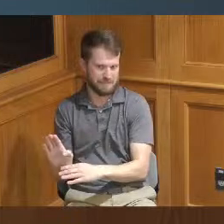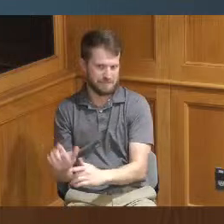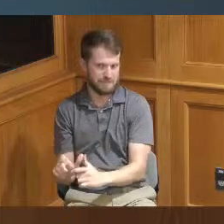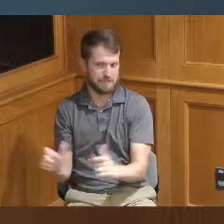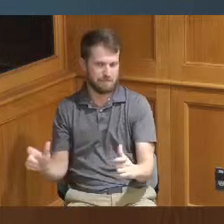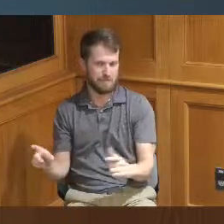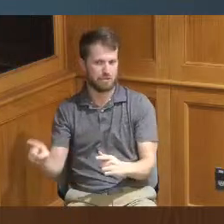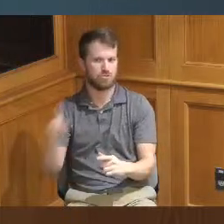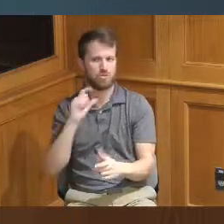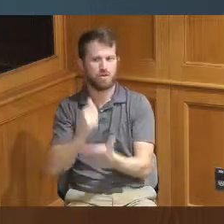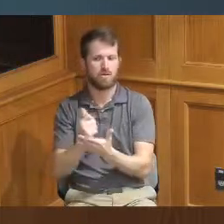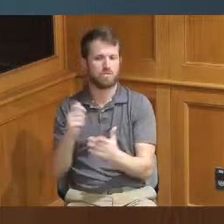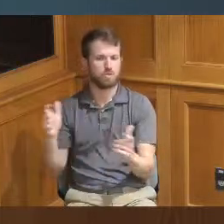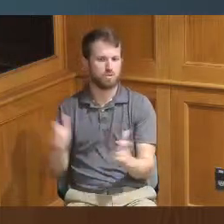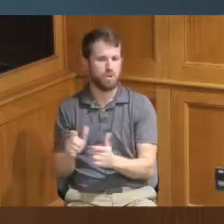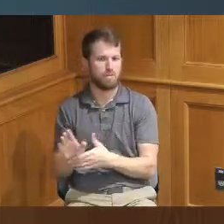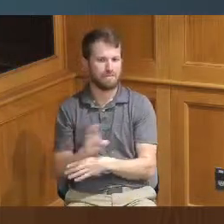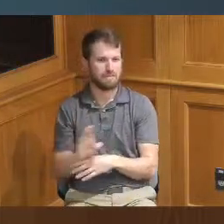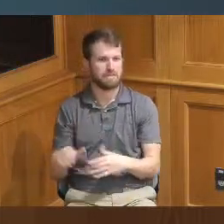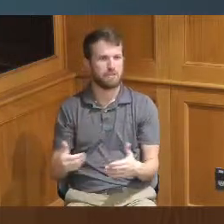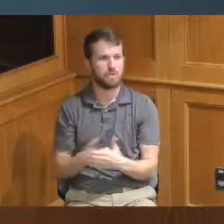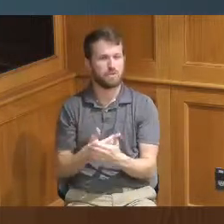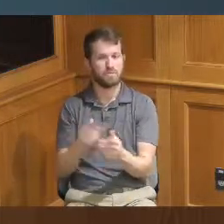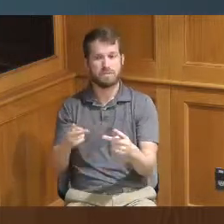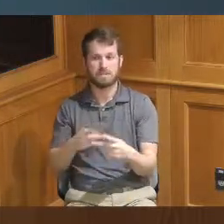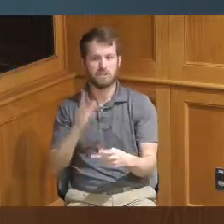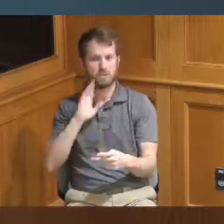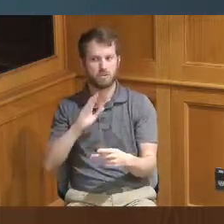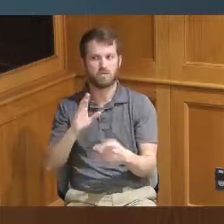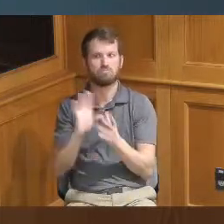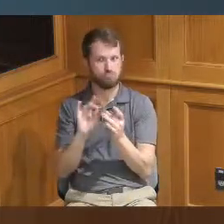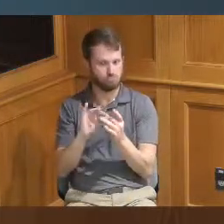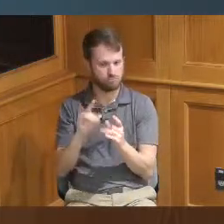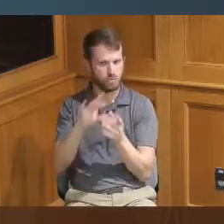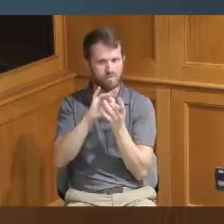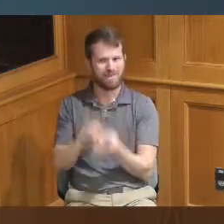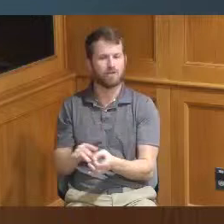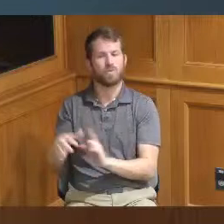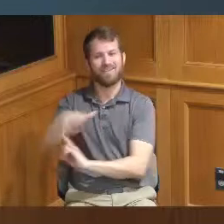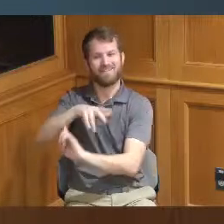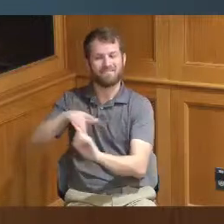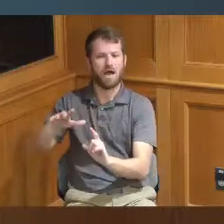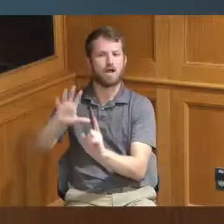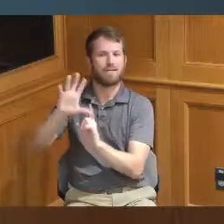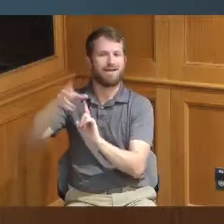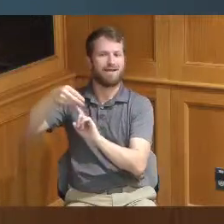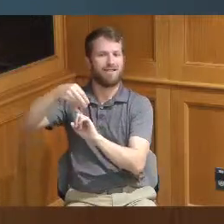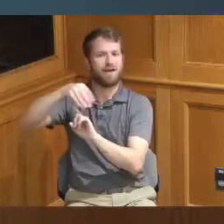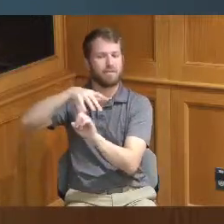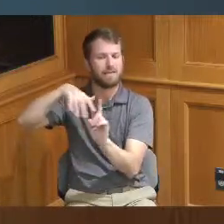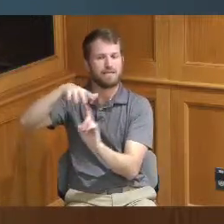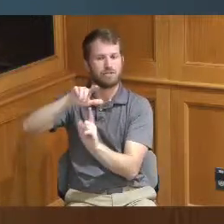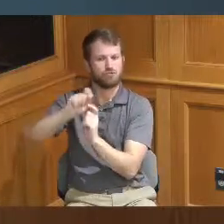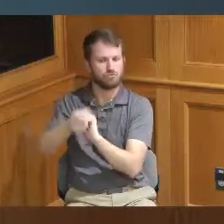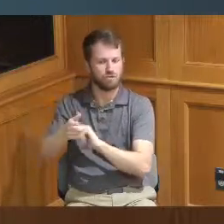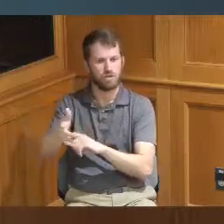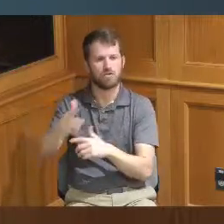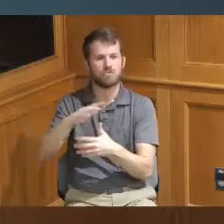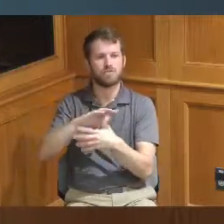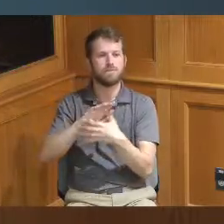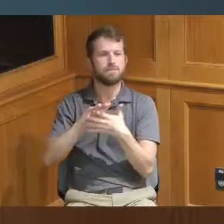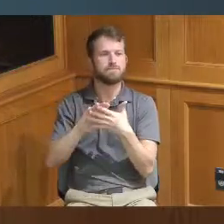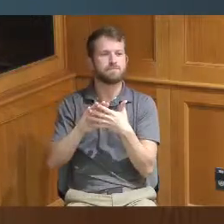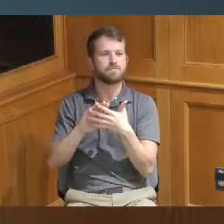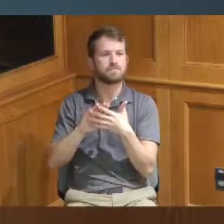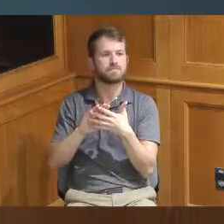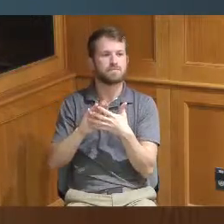to hear about our new position in dealing with the environment and climate change. You're going to hear about our